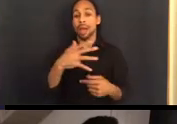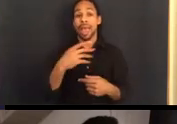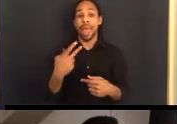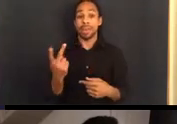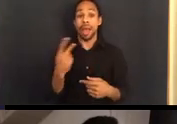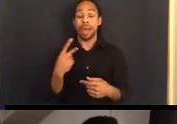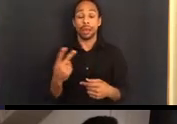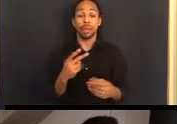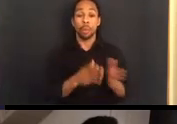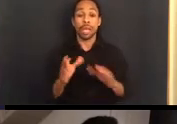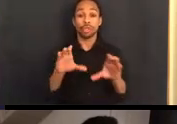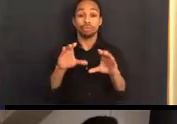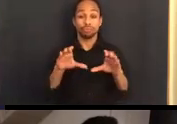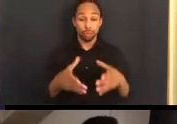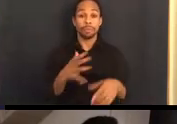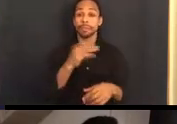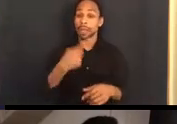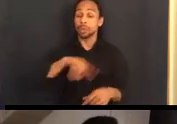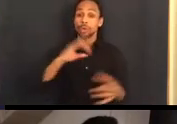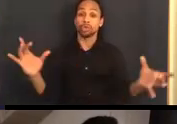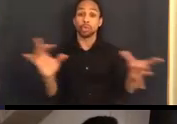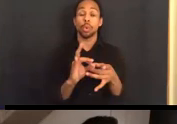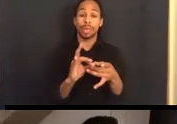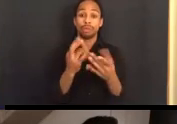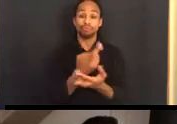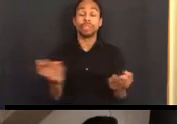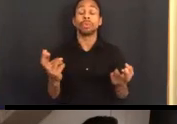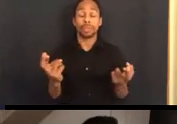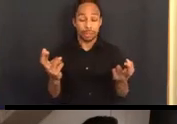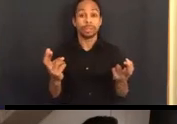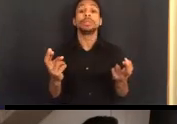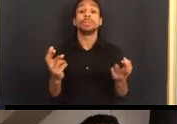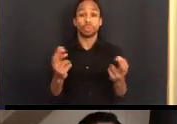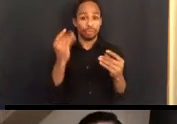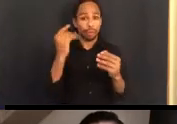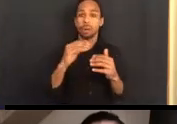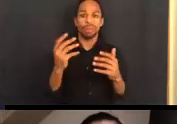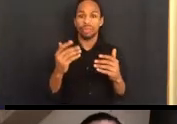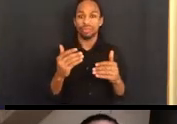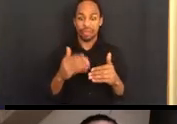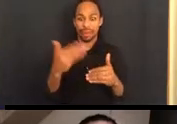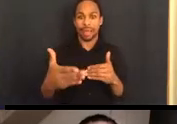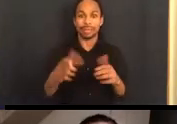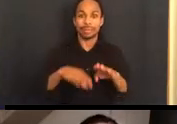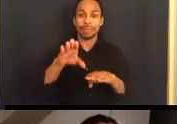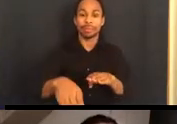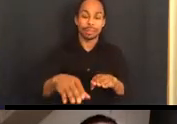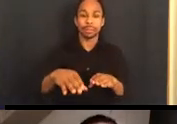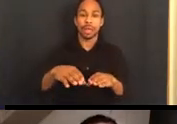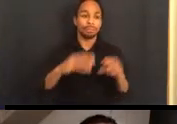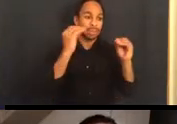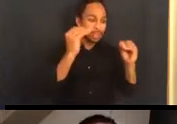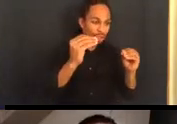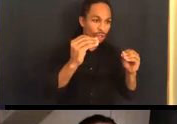And what we're doing right now is joining resources as we think about the next steps pedagogically, politically,